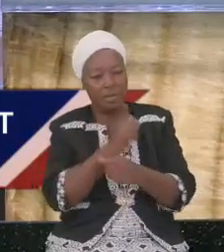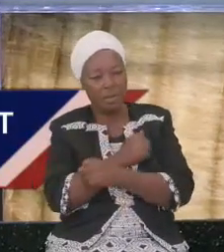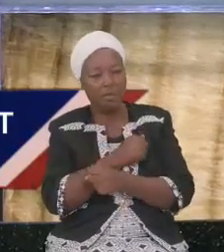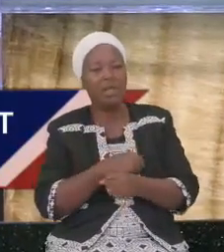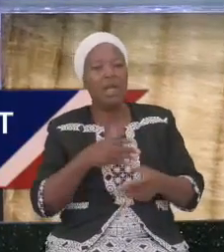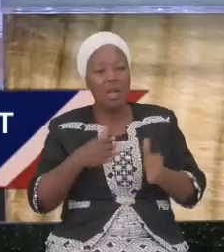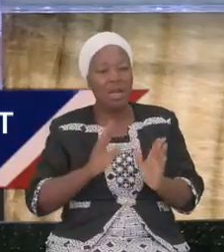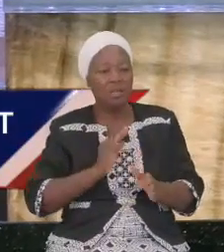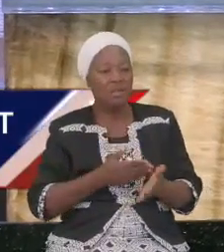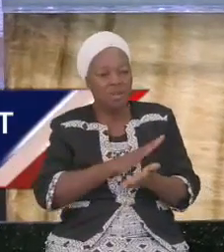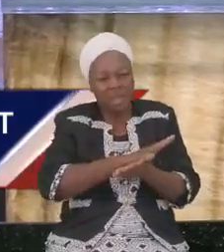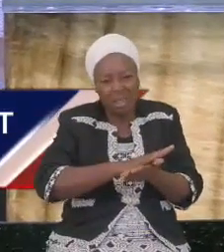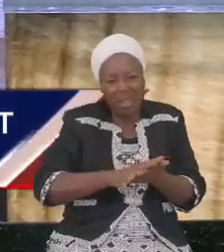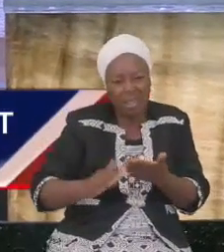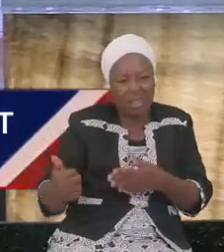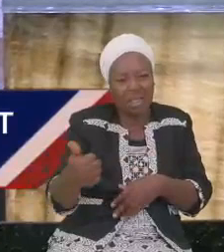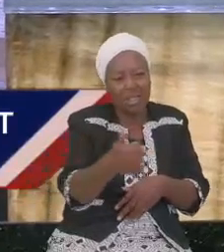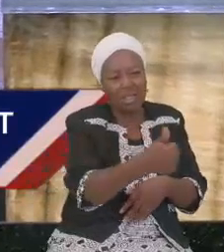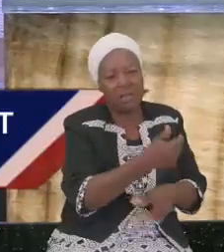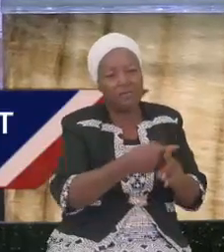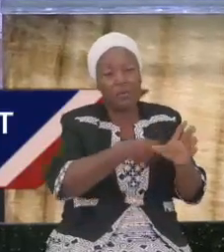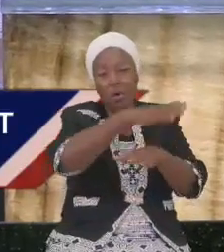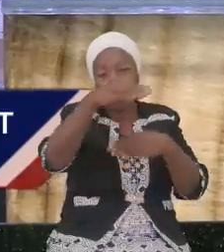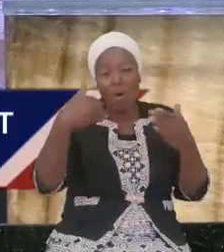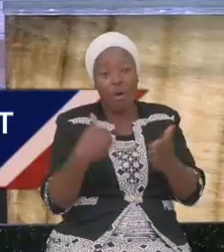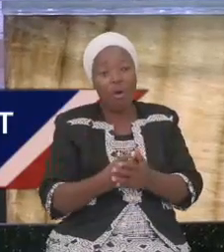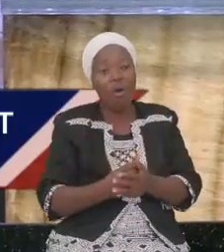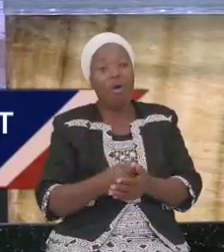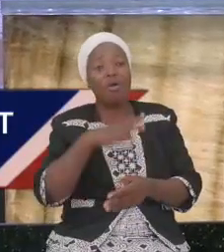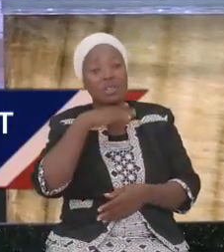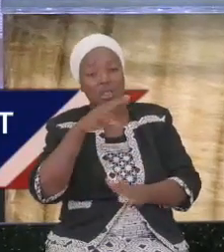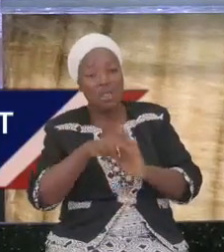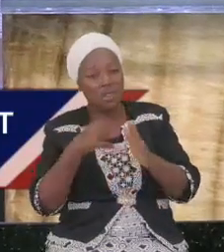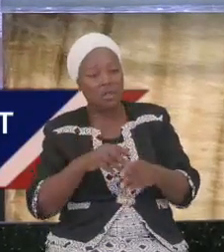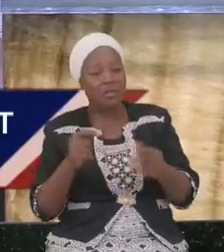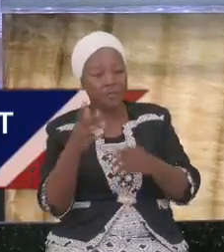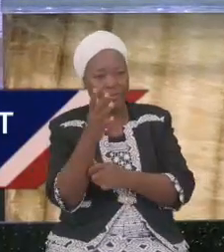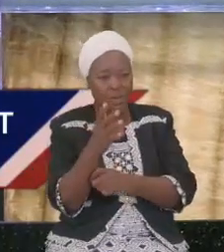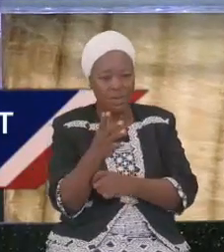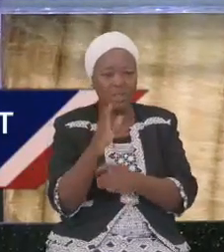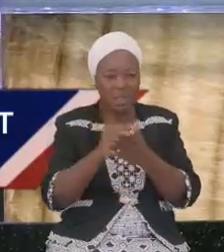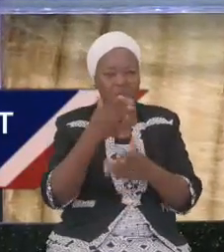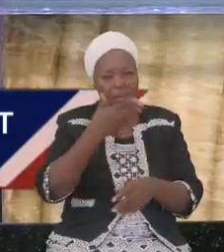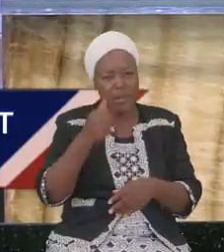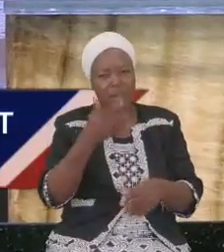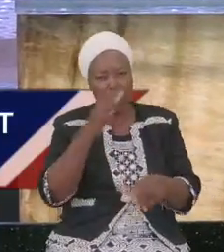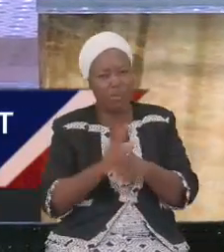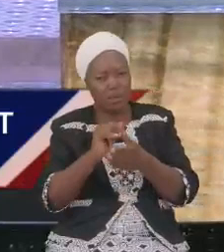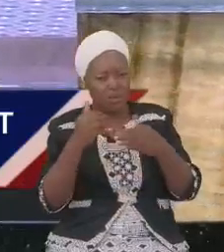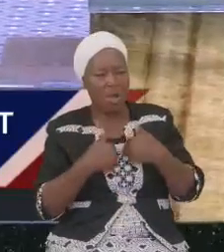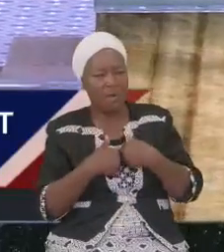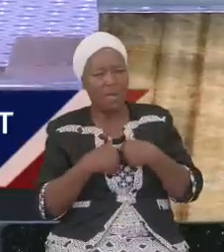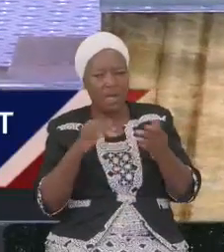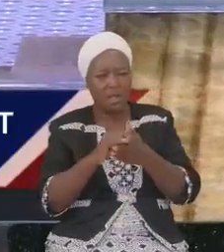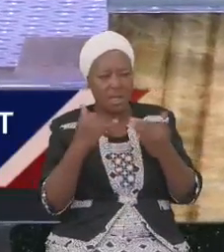cleanse ourselves from all filthiness of the flesh. That's the better promise we have, that now